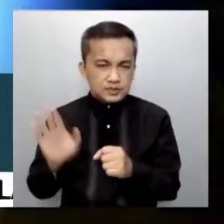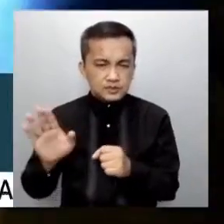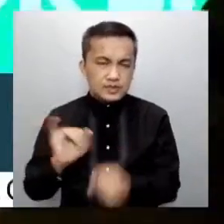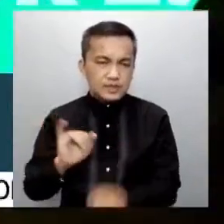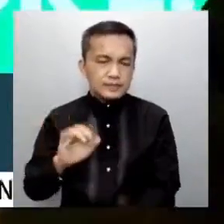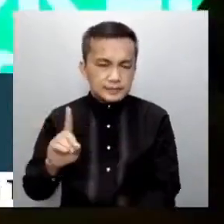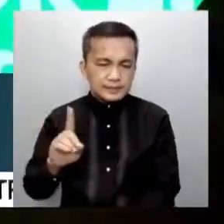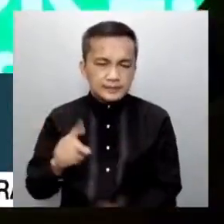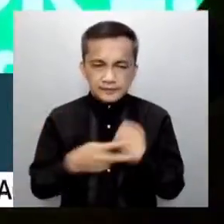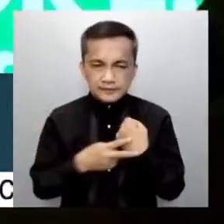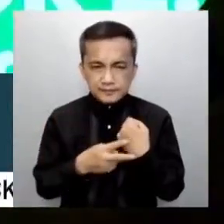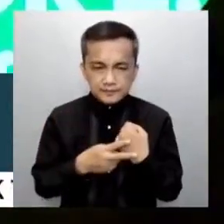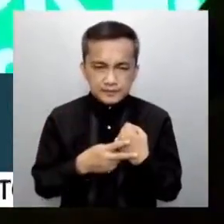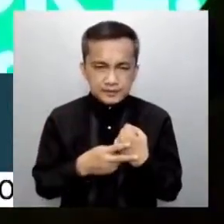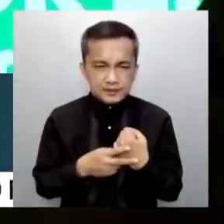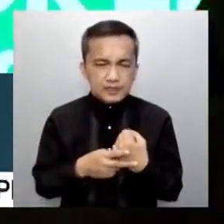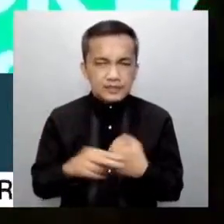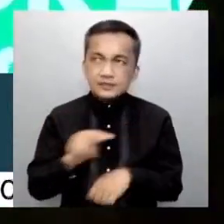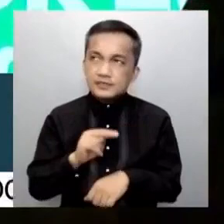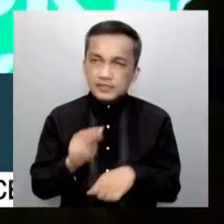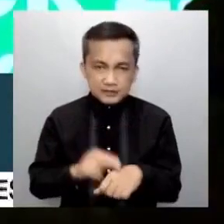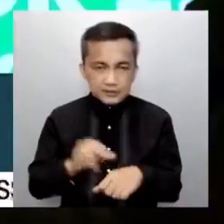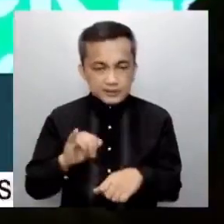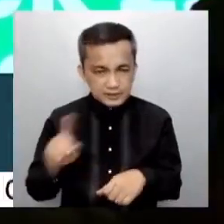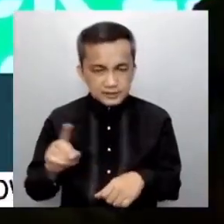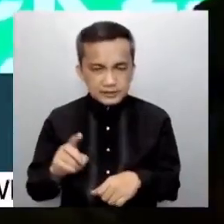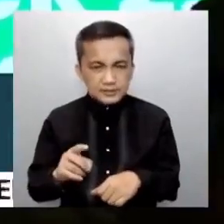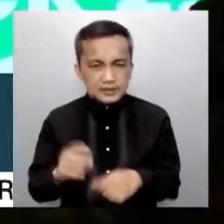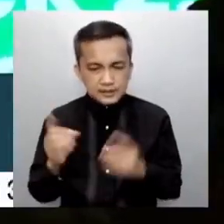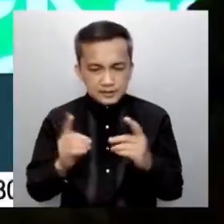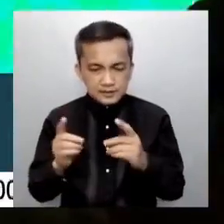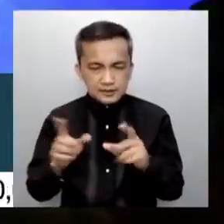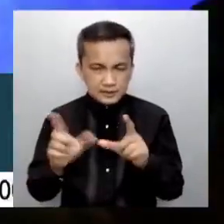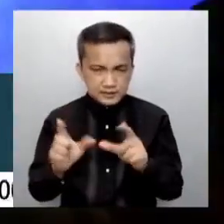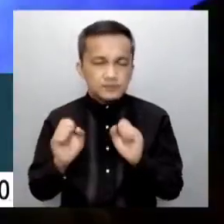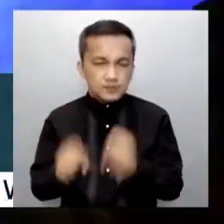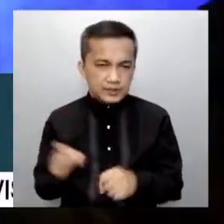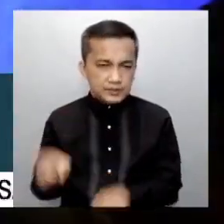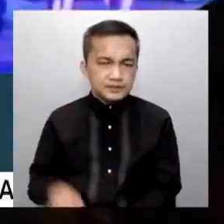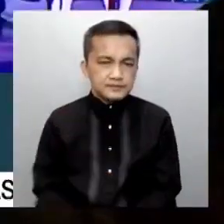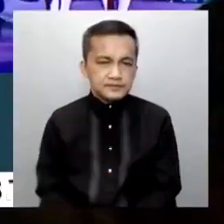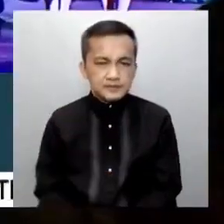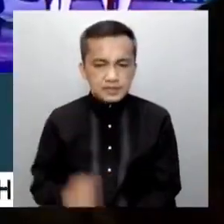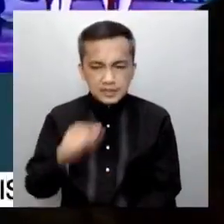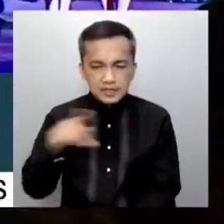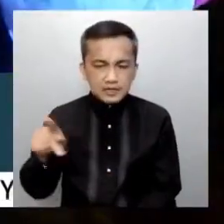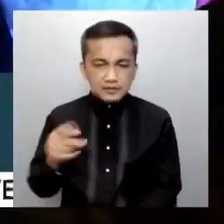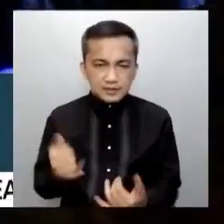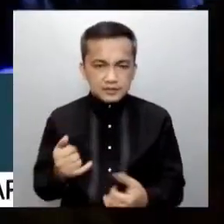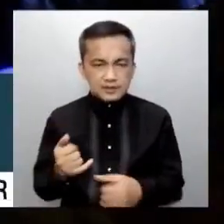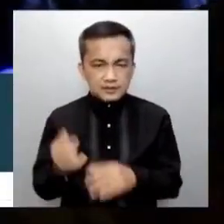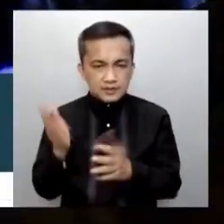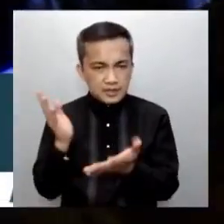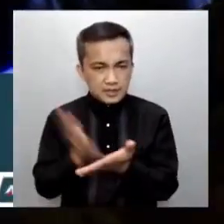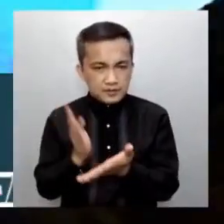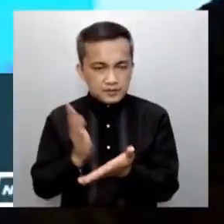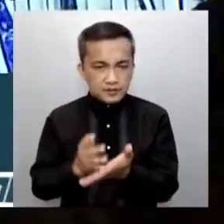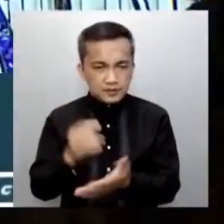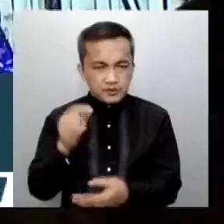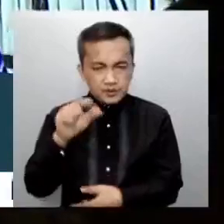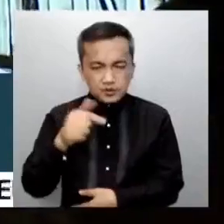cards, such as their national ID and driver's licenses. The app is now available for download at the Google Play Store and App